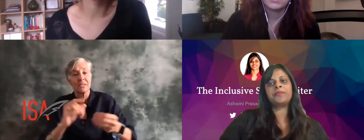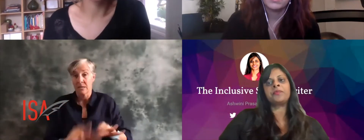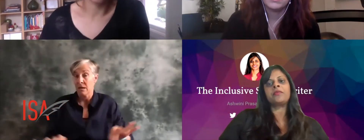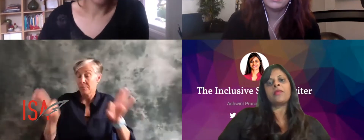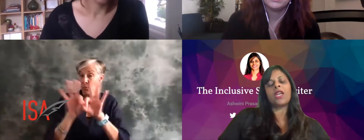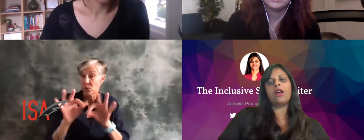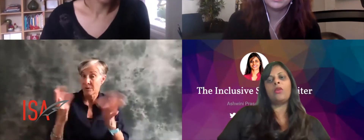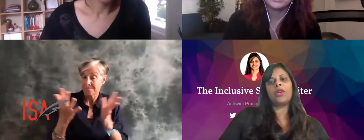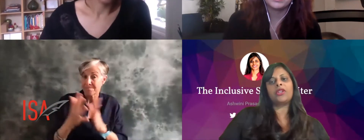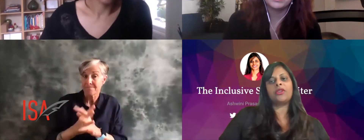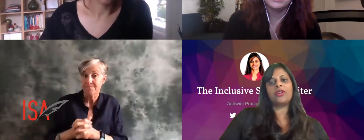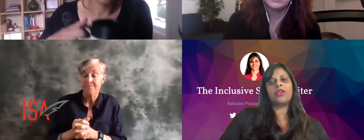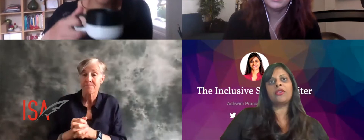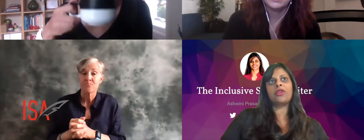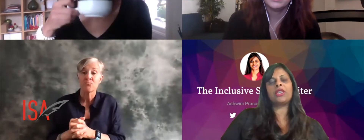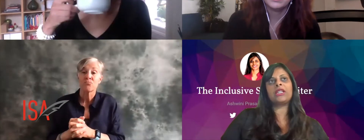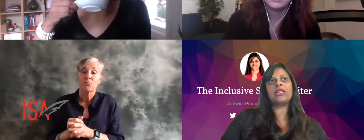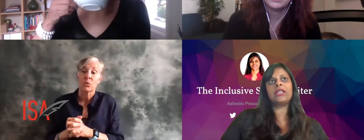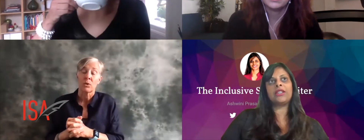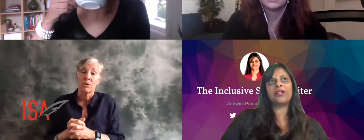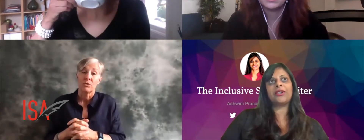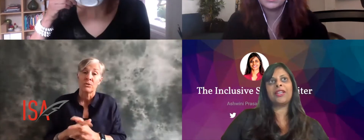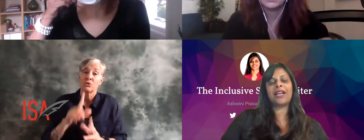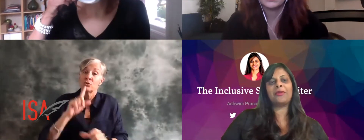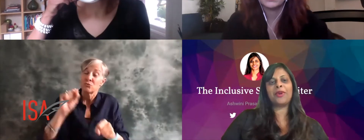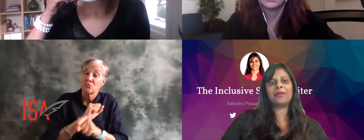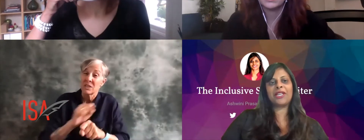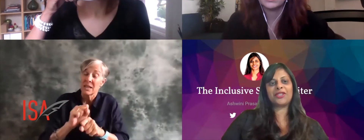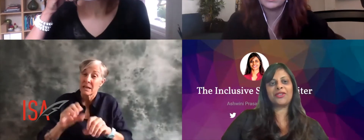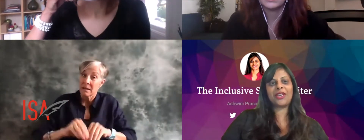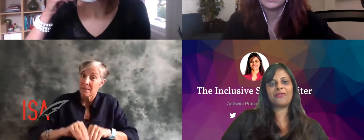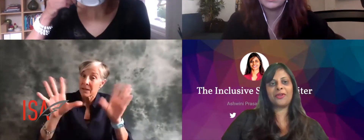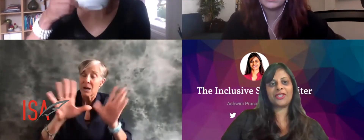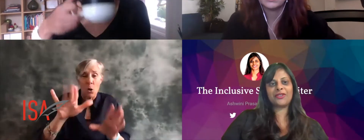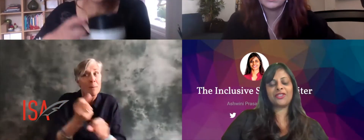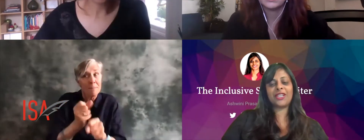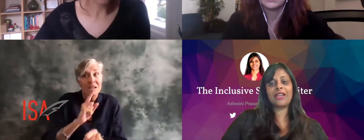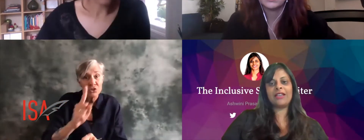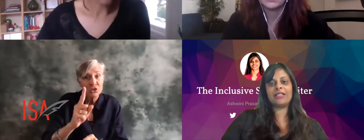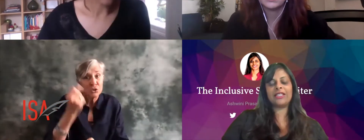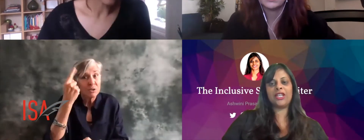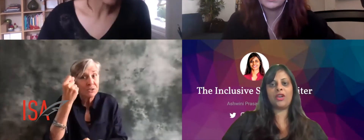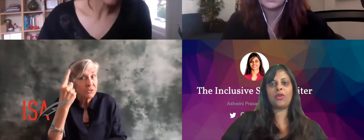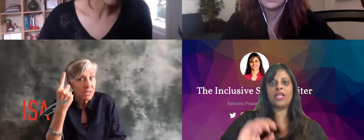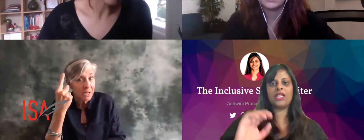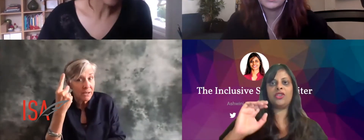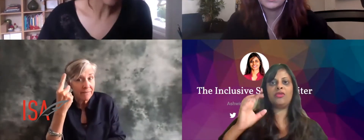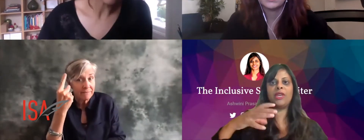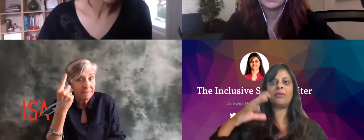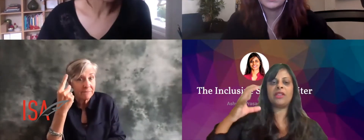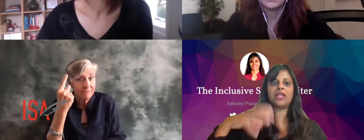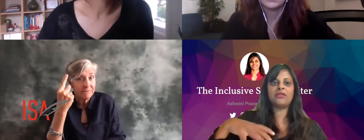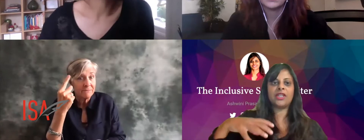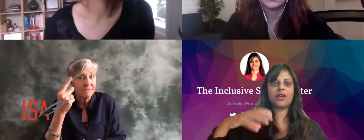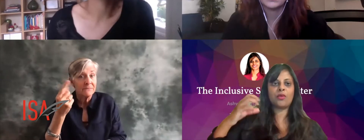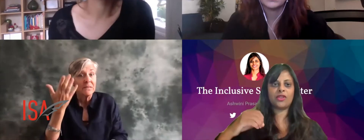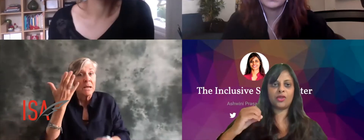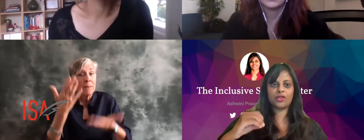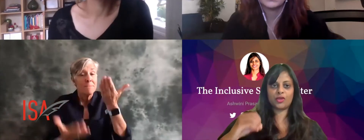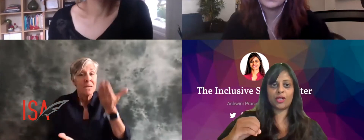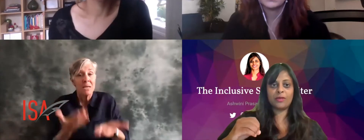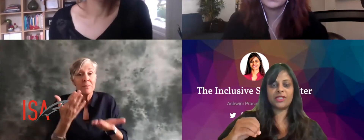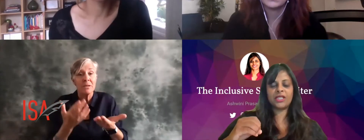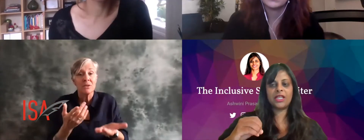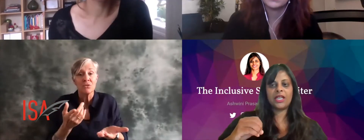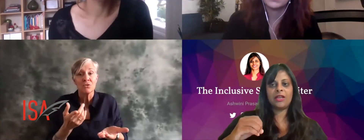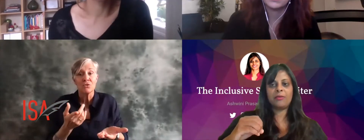is that when you're really clear, and I want to make sure that folks understand, you may be living with